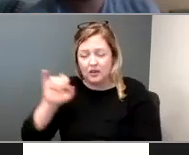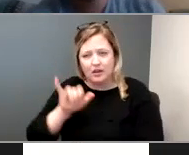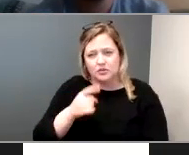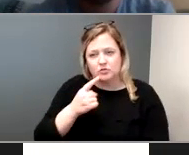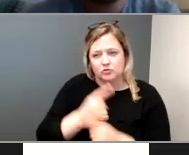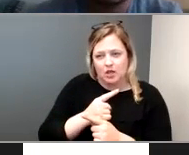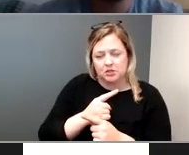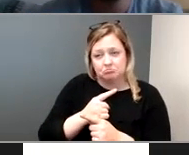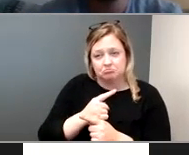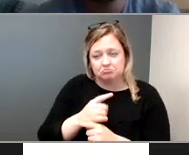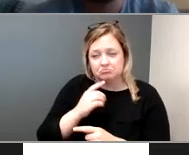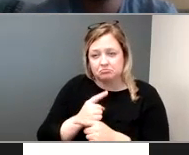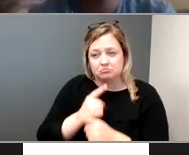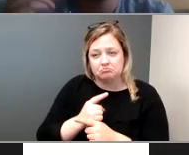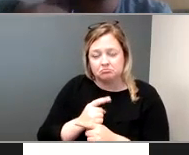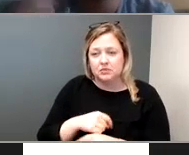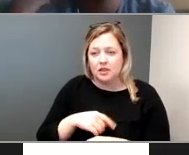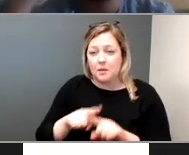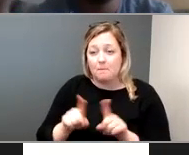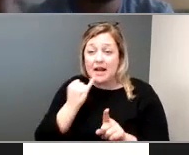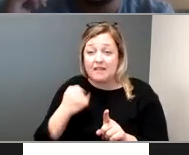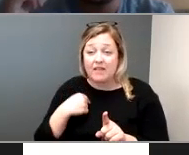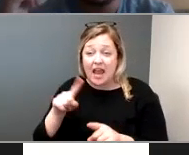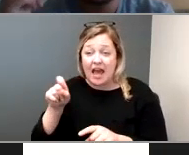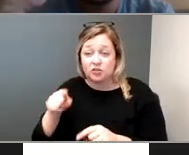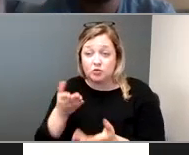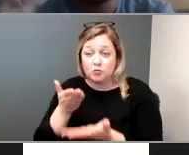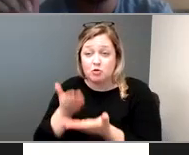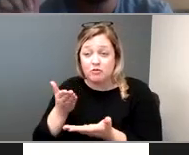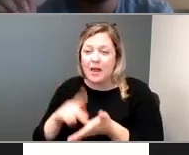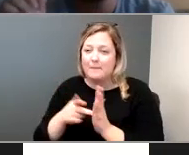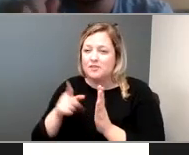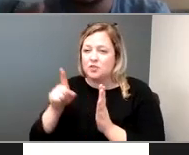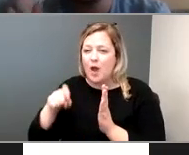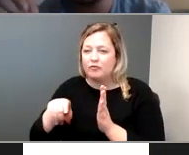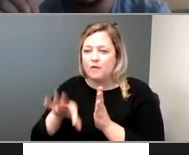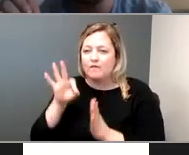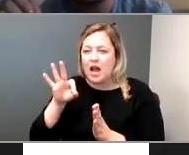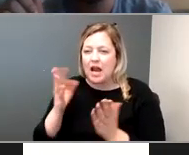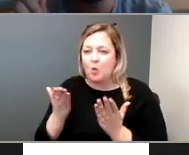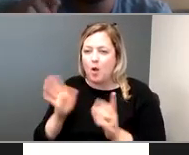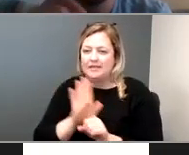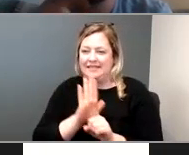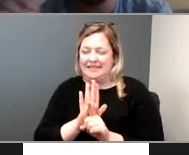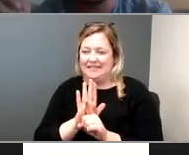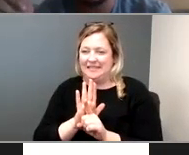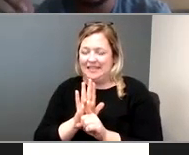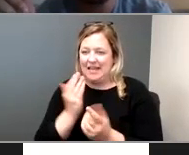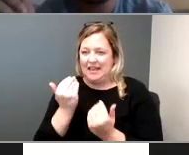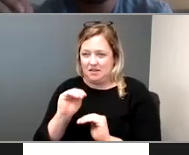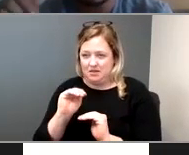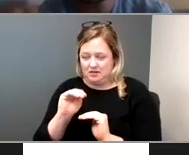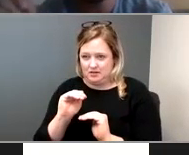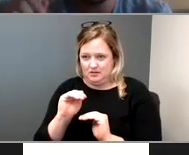that is correct. But if I ask you to prove it, you would need to find the limit for that thing. And we talked about this with square root of n, and we compared it to log n,